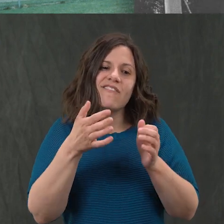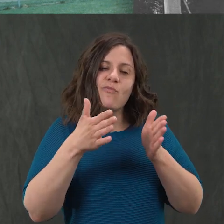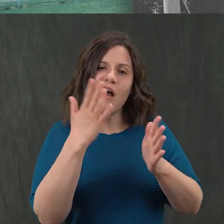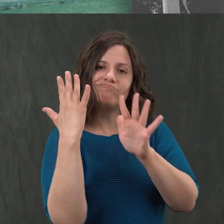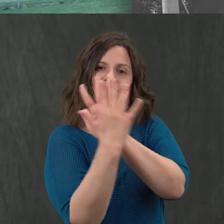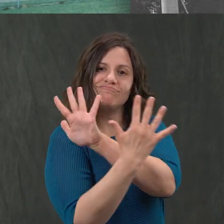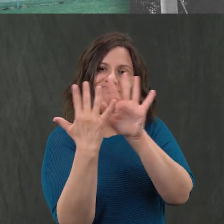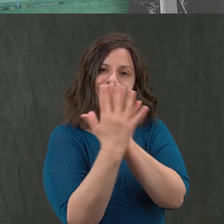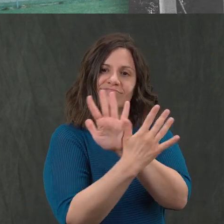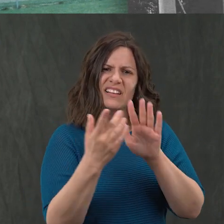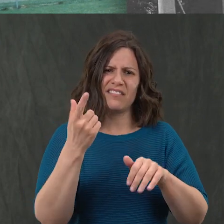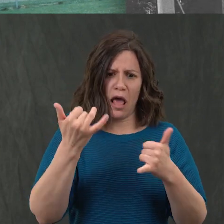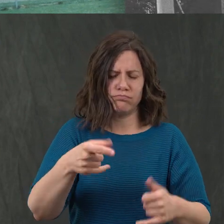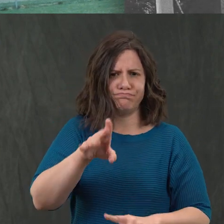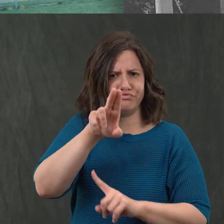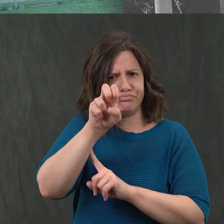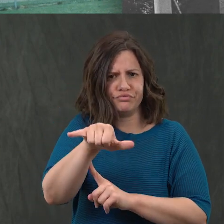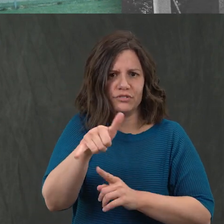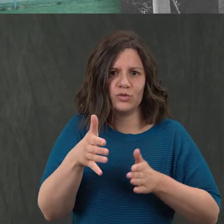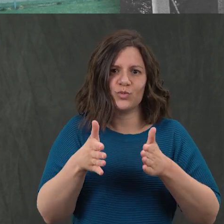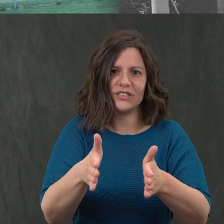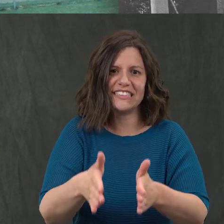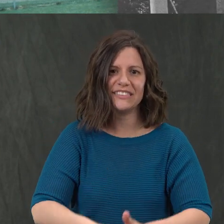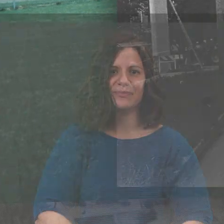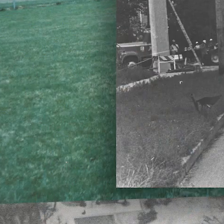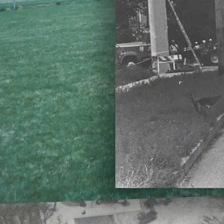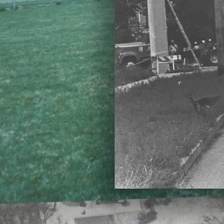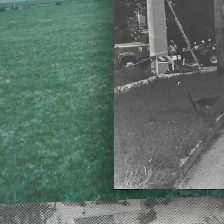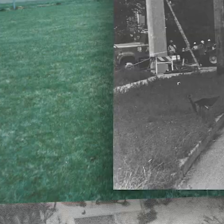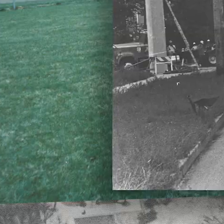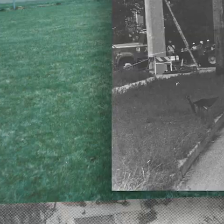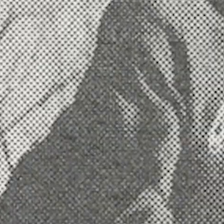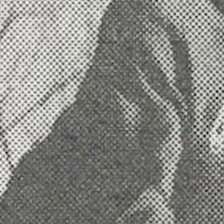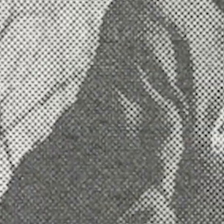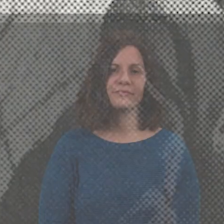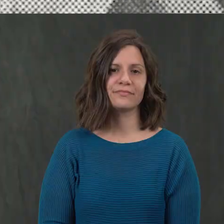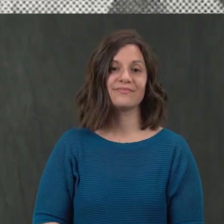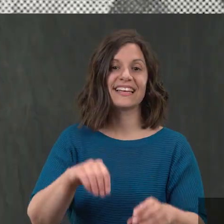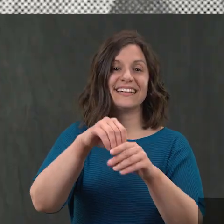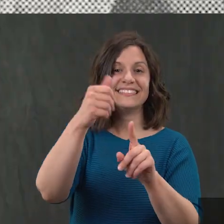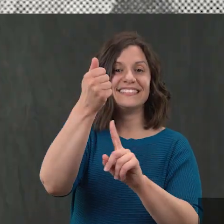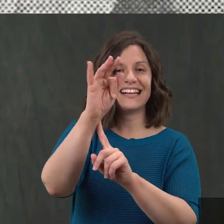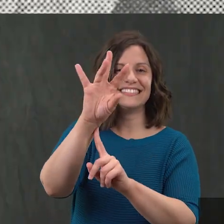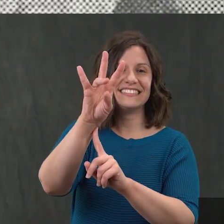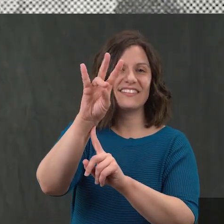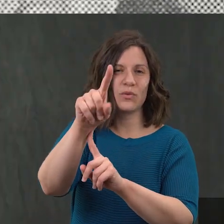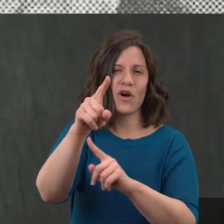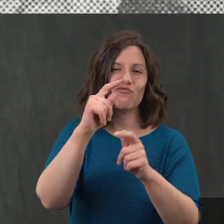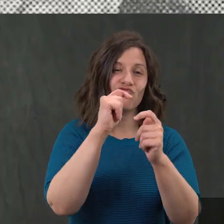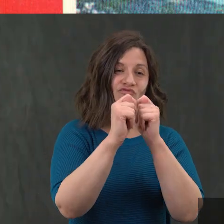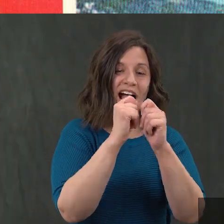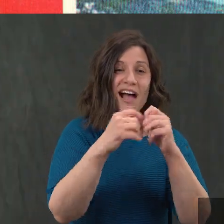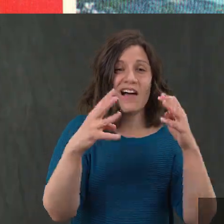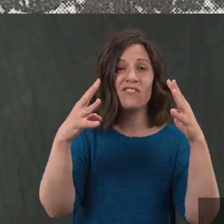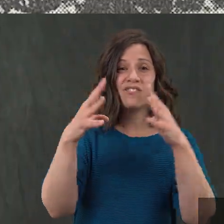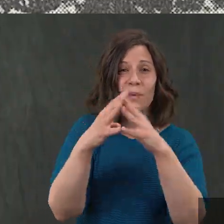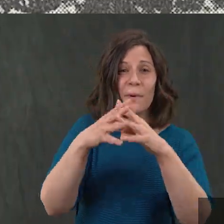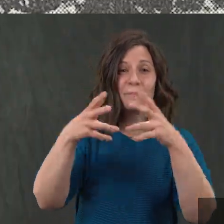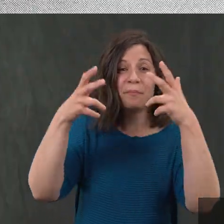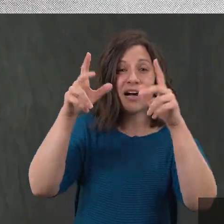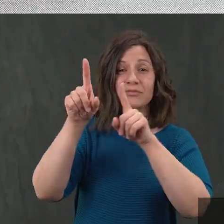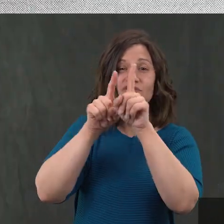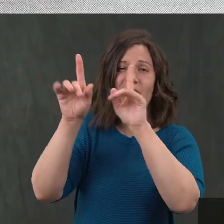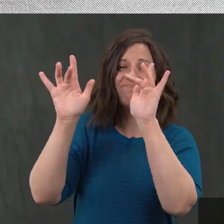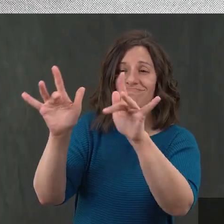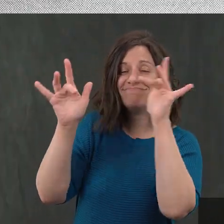provided a safe way to cross the now busy street. Photos of Gary Washington competing in each sport. In 1971, track,